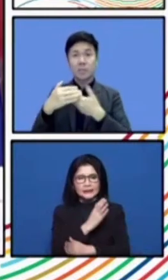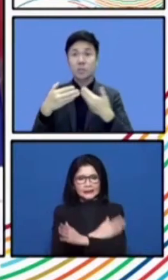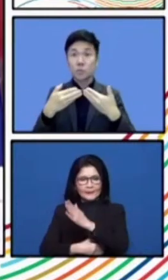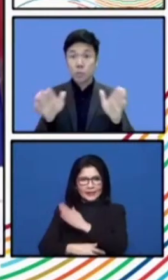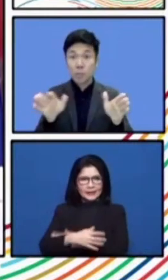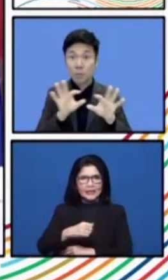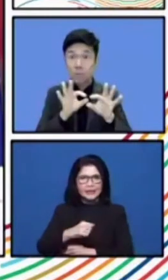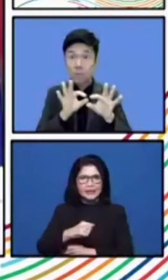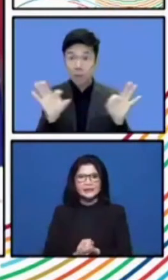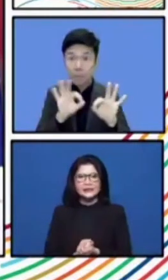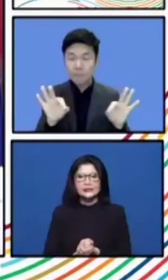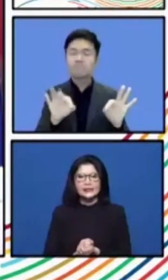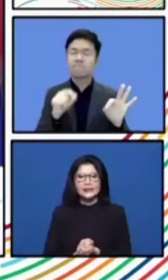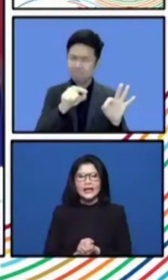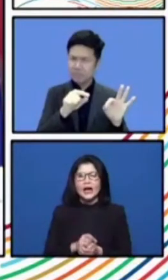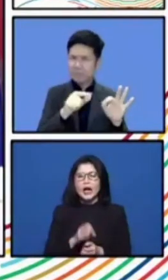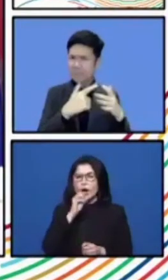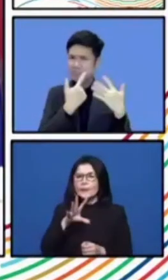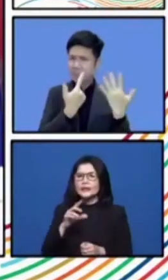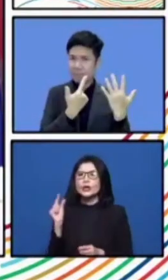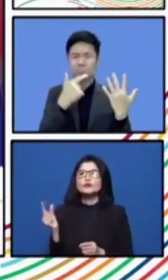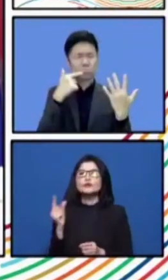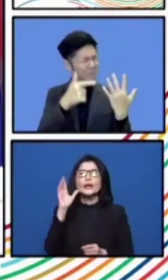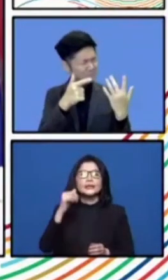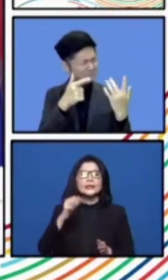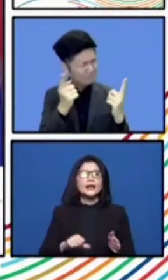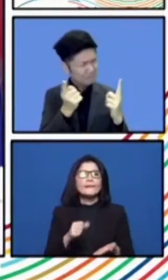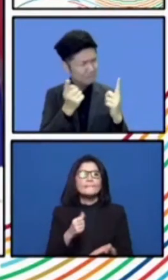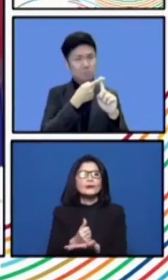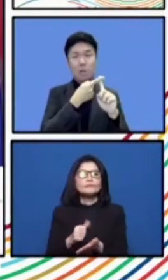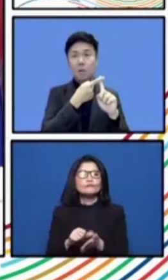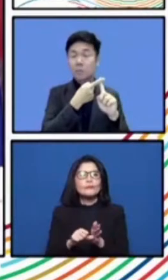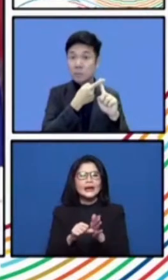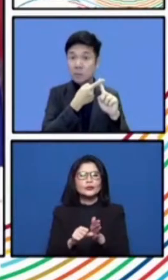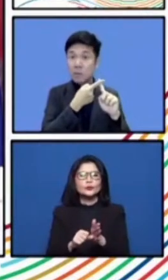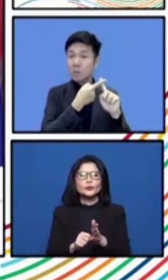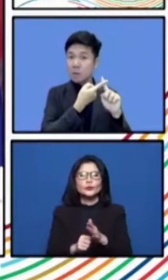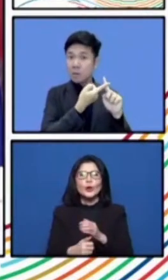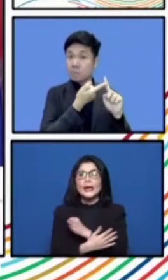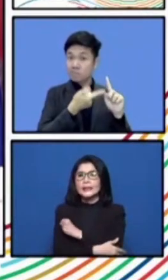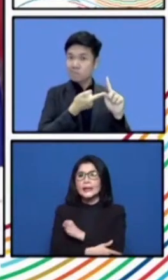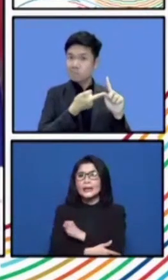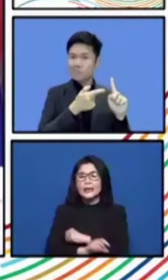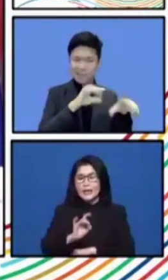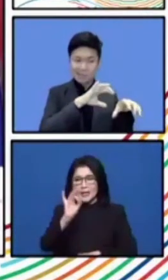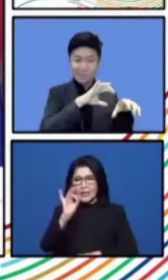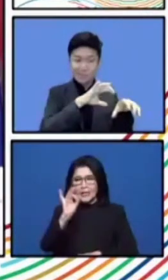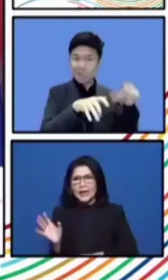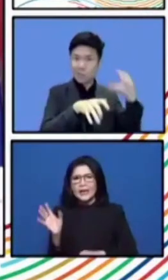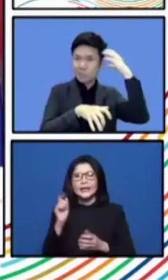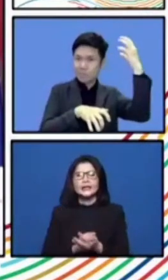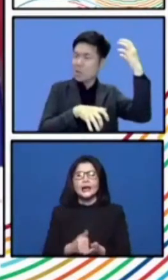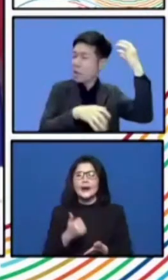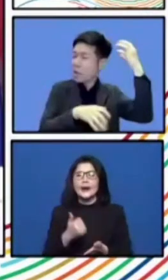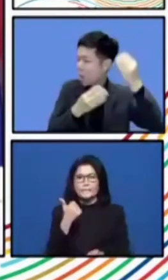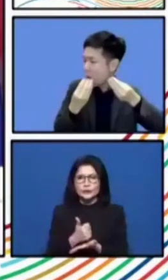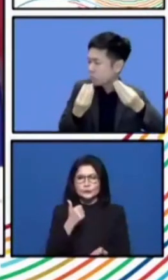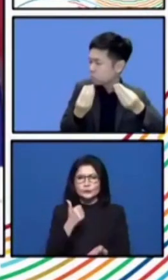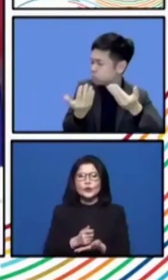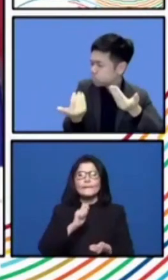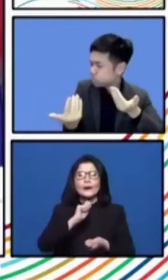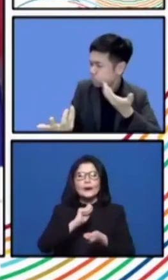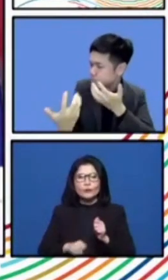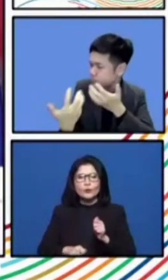parties to implement on the ground how to put into action to engage person with disability and their representative organization